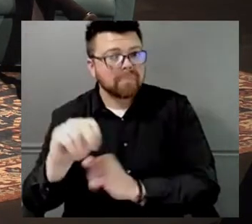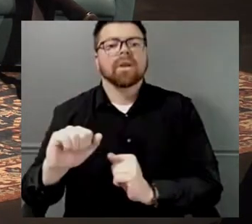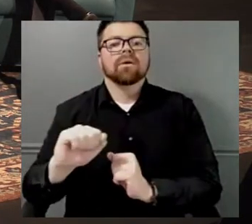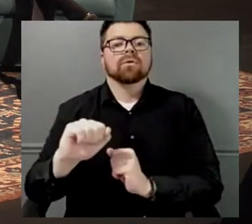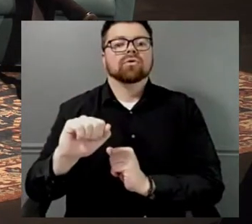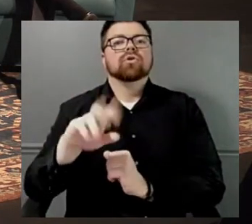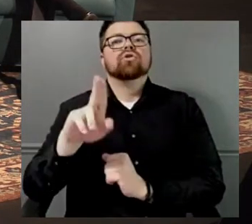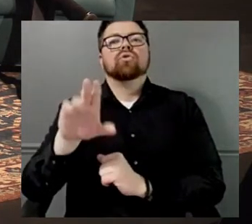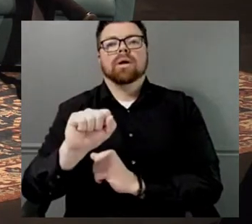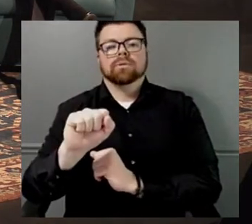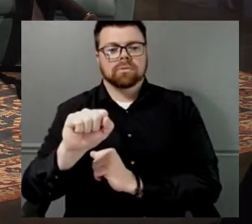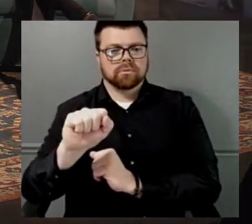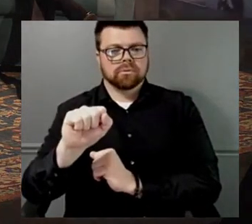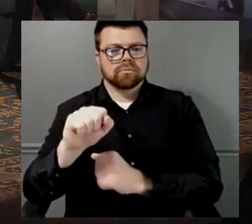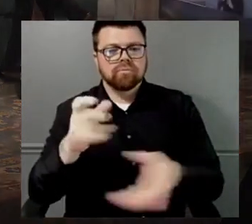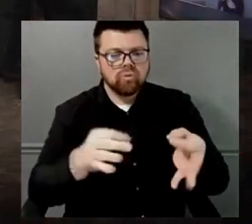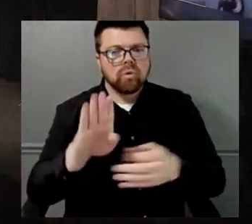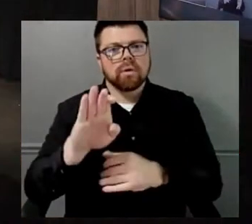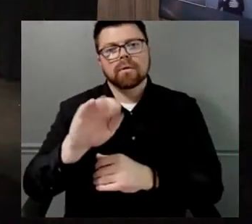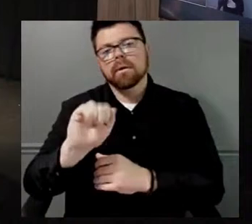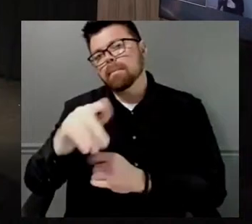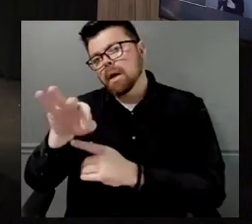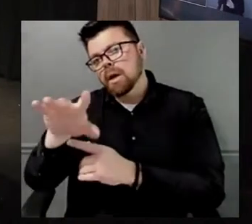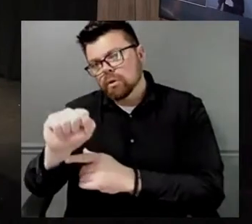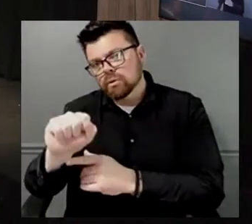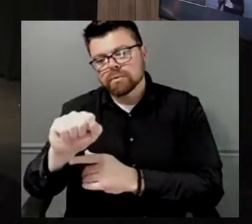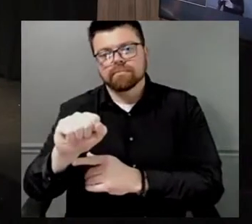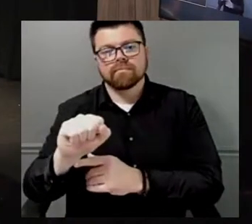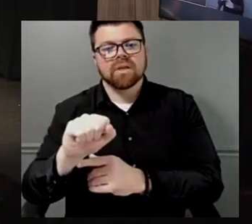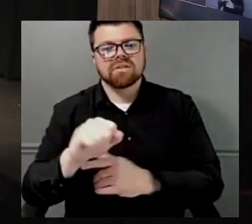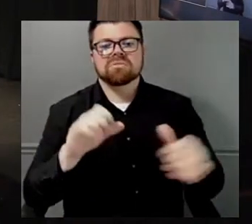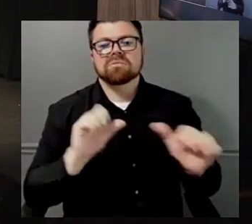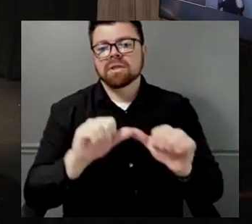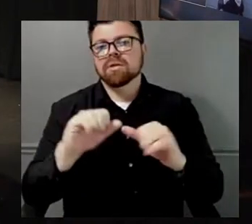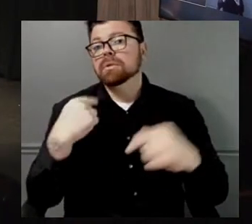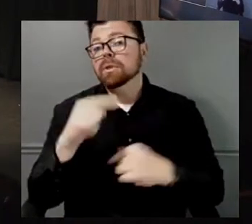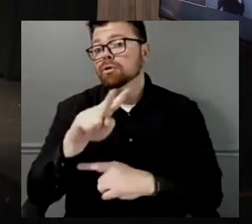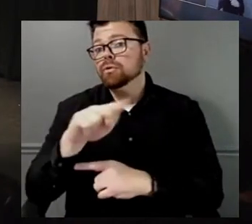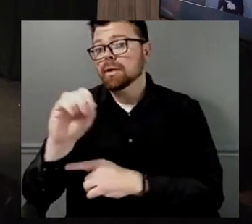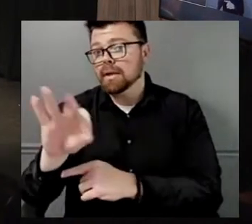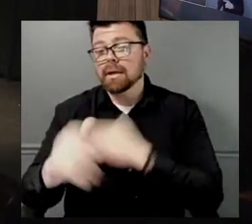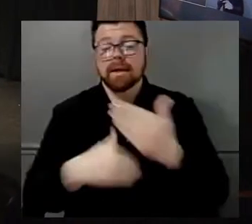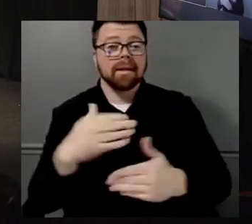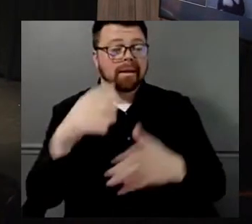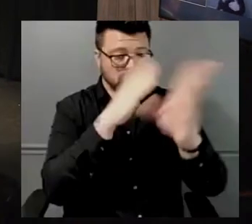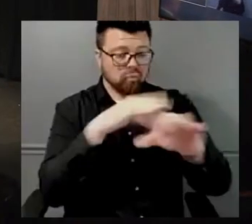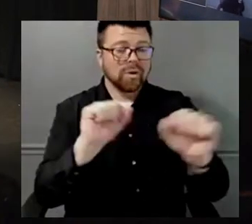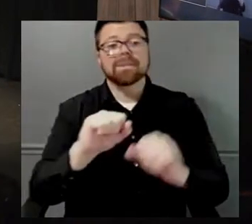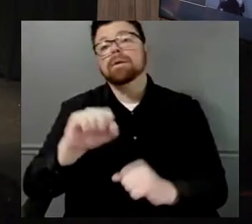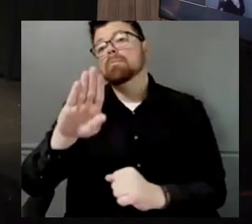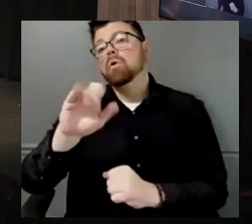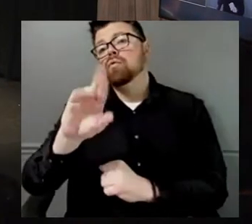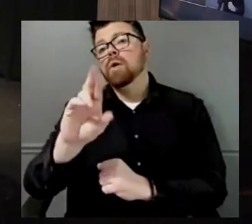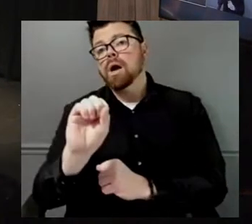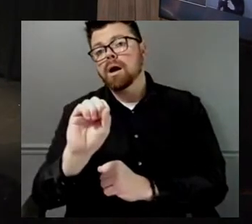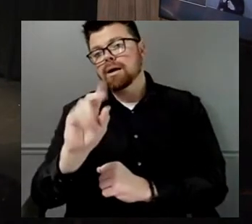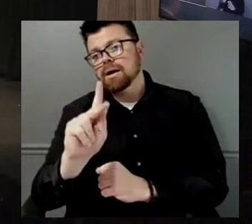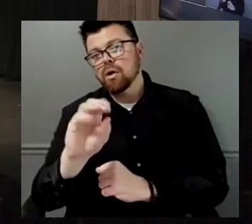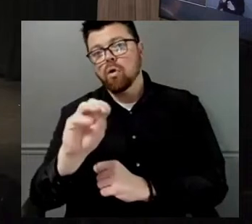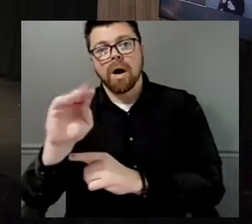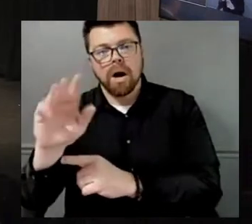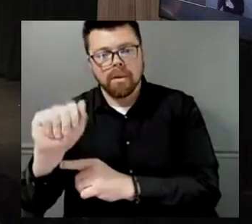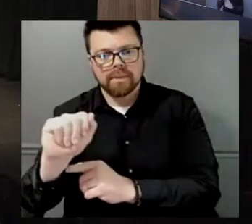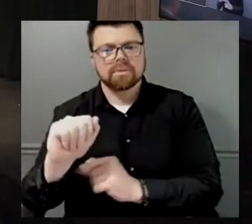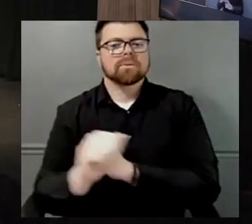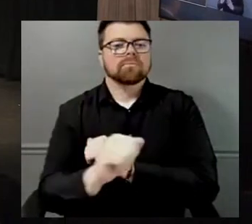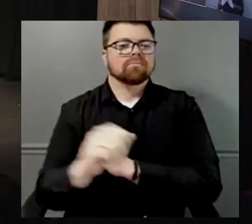from 1998 to 2009. And then President Barack Obama nominated her as an Associate Justice of the Supreme Court on